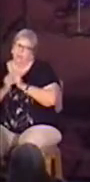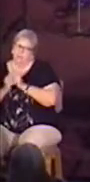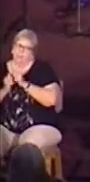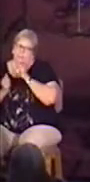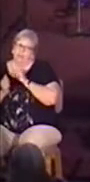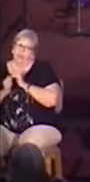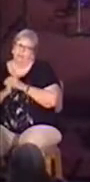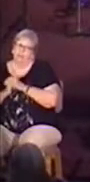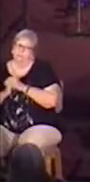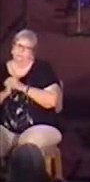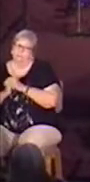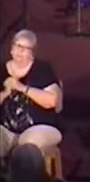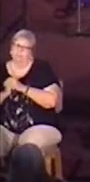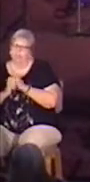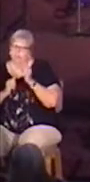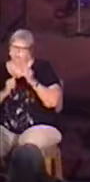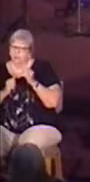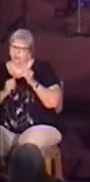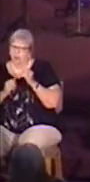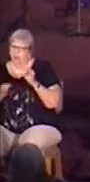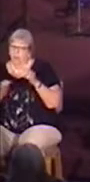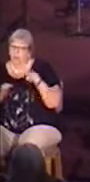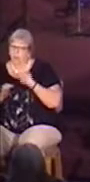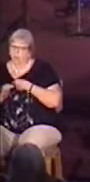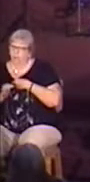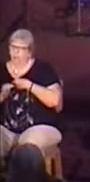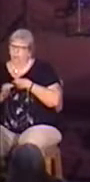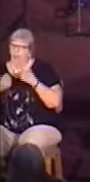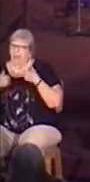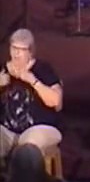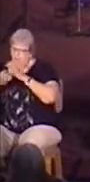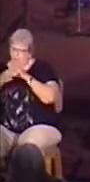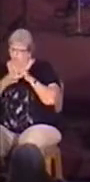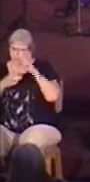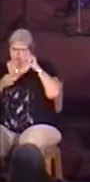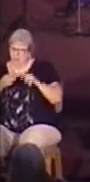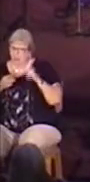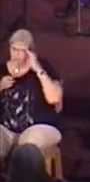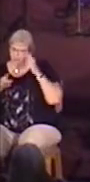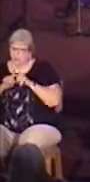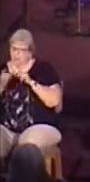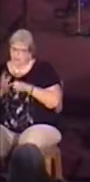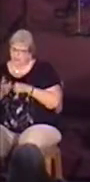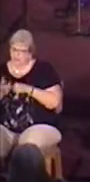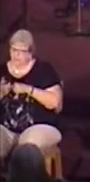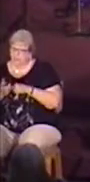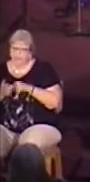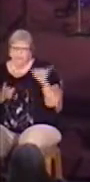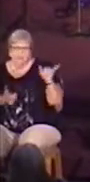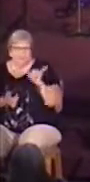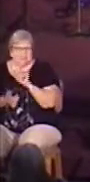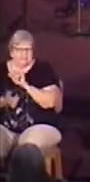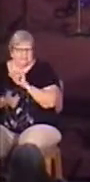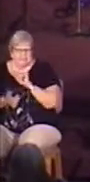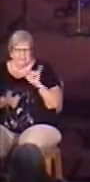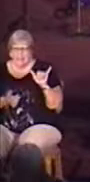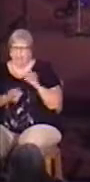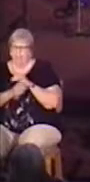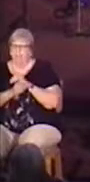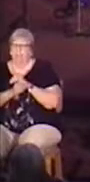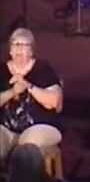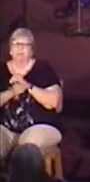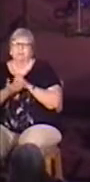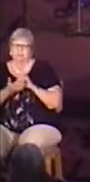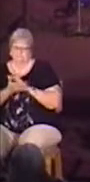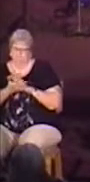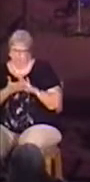patience. And so if we are going to attain unity, we have to think of it like this. The same divine quality